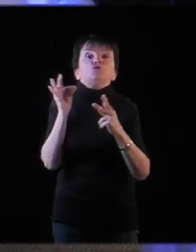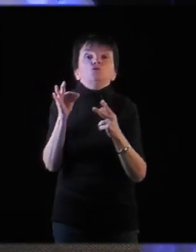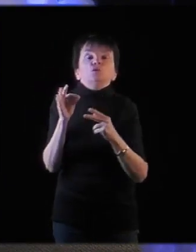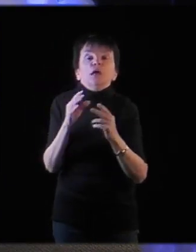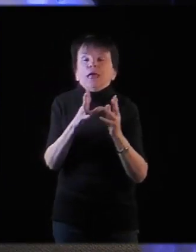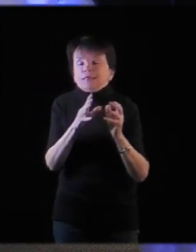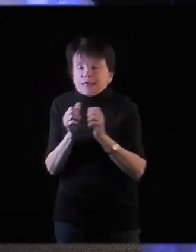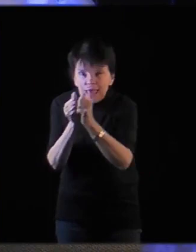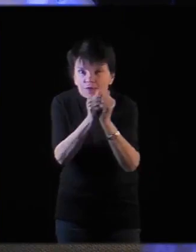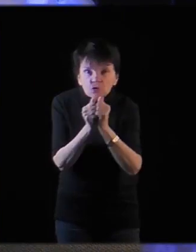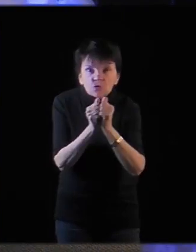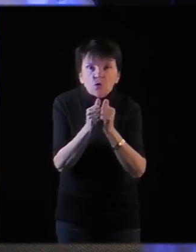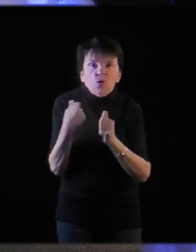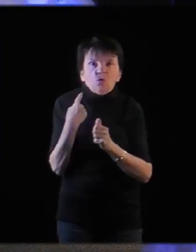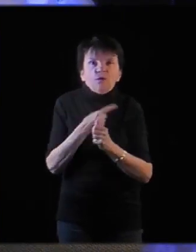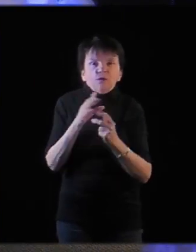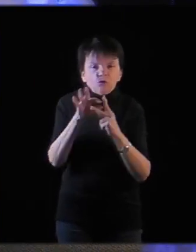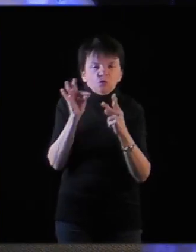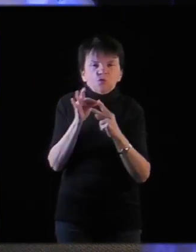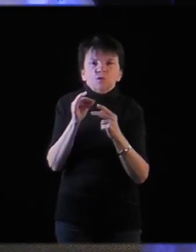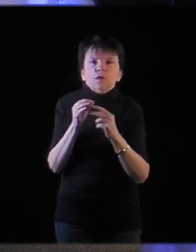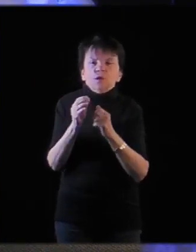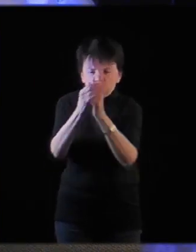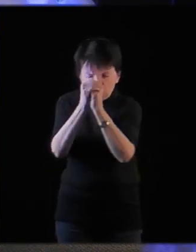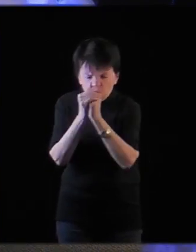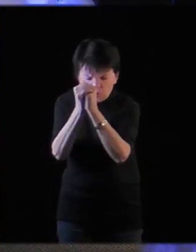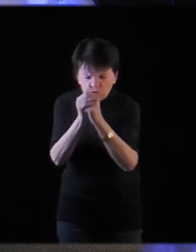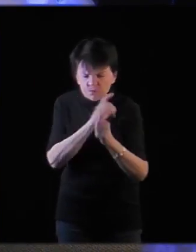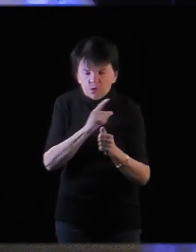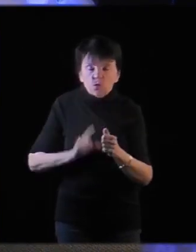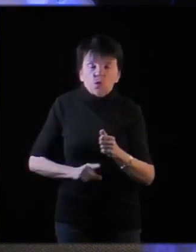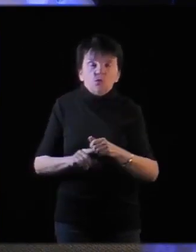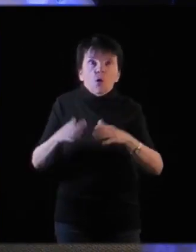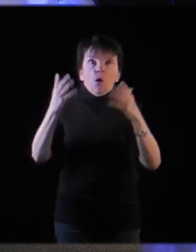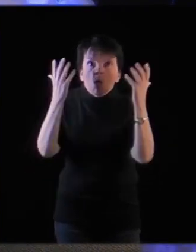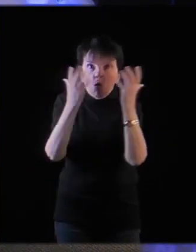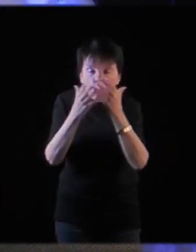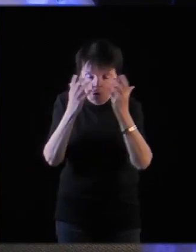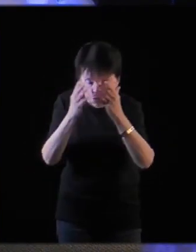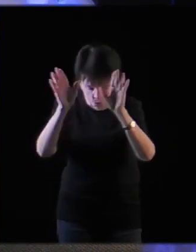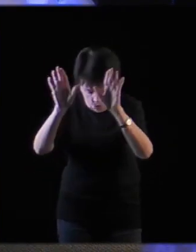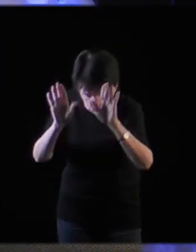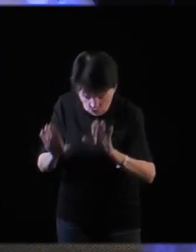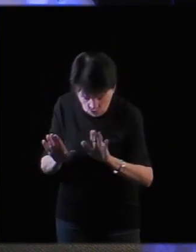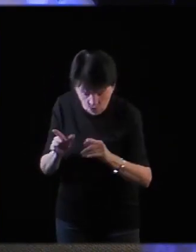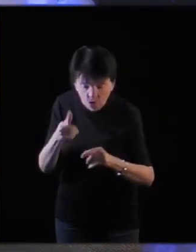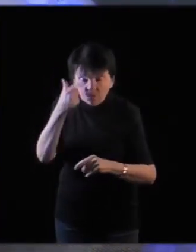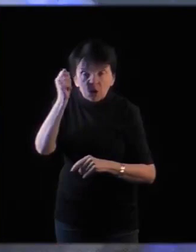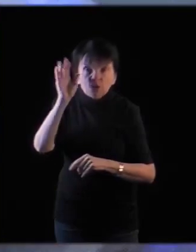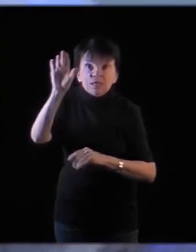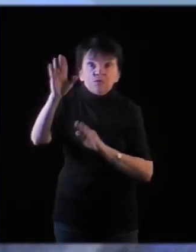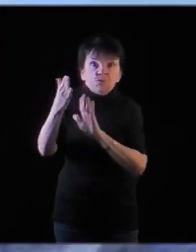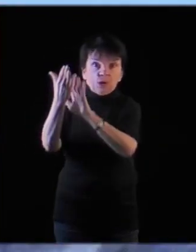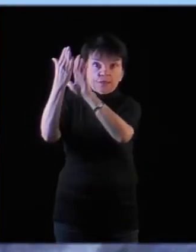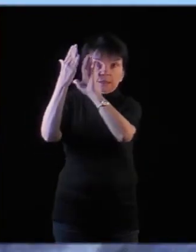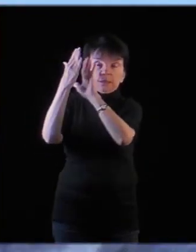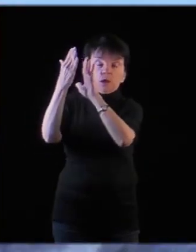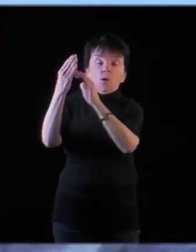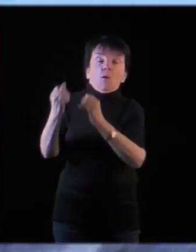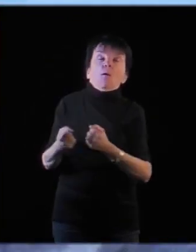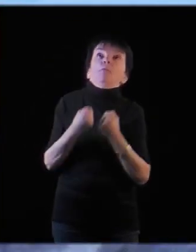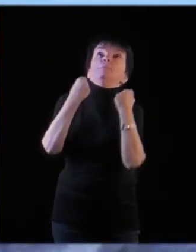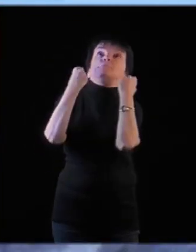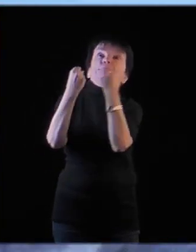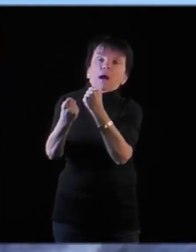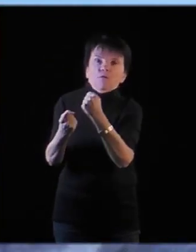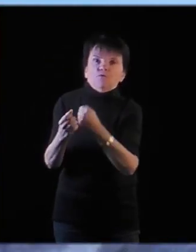we choose to come together and we worship the Lord, it is a great thing because his presence is powerful. With that